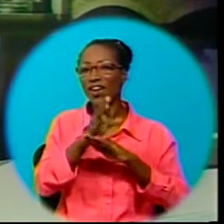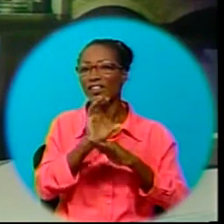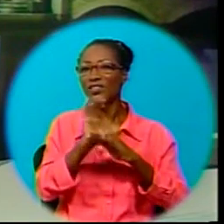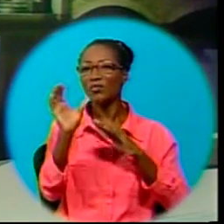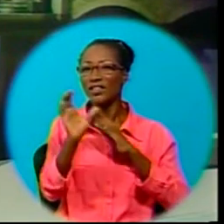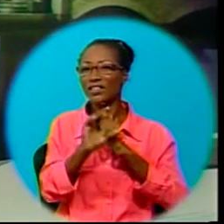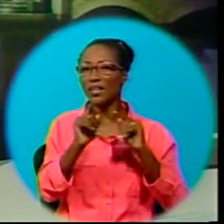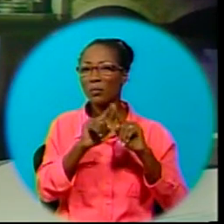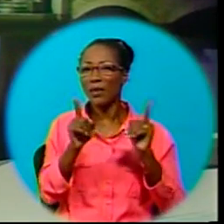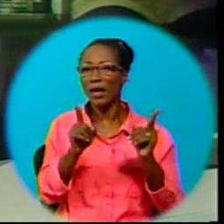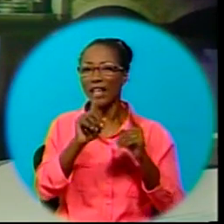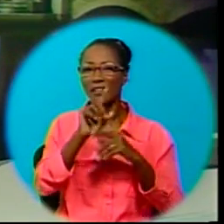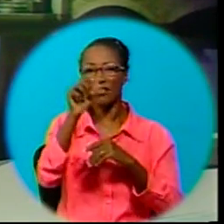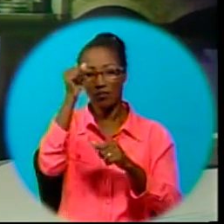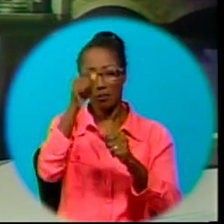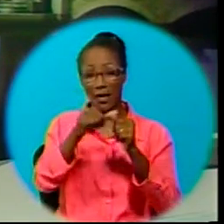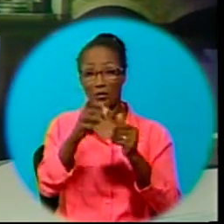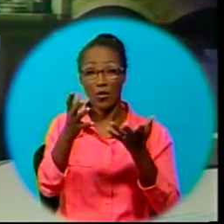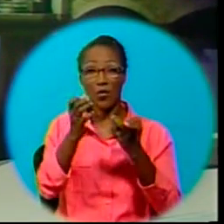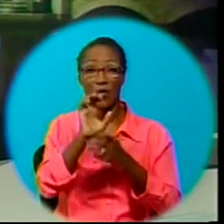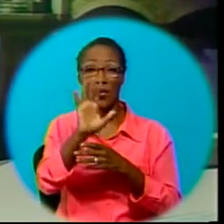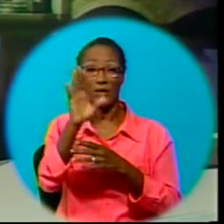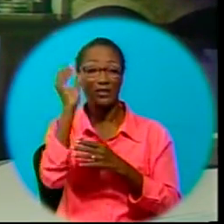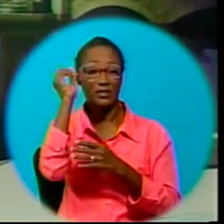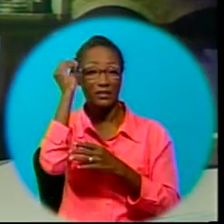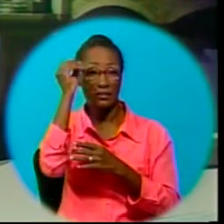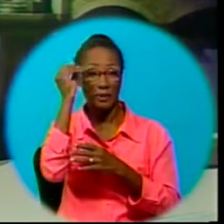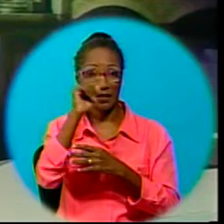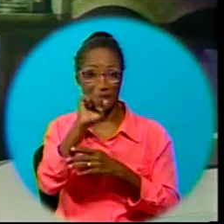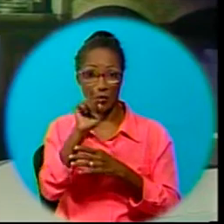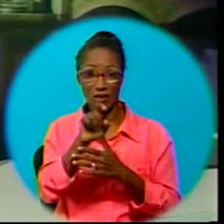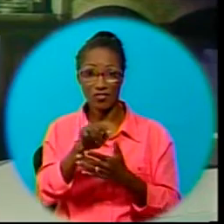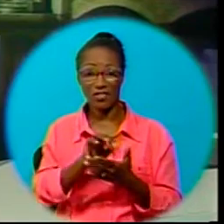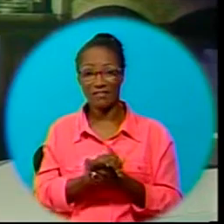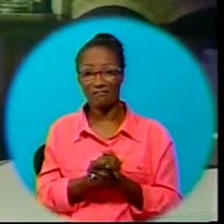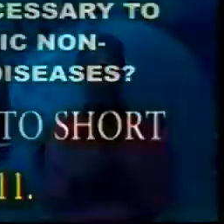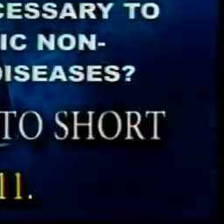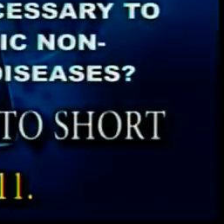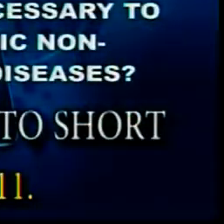our region. But first, a reminder that we want to hear from you on this question. Do you